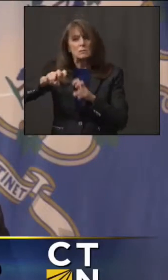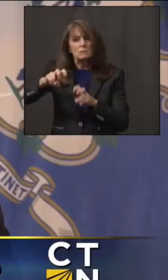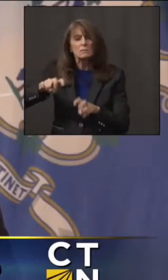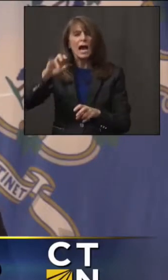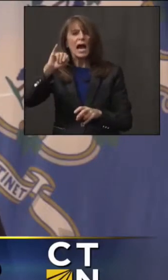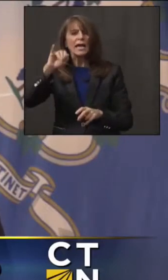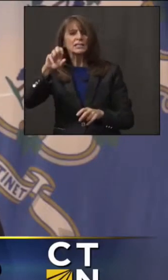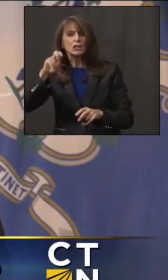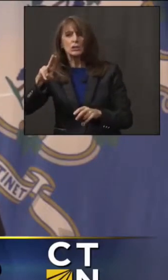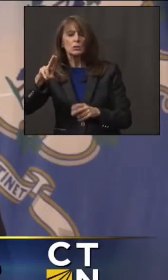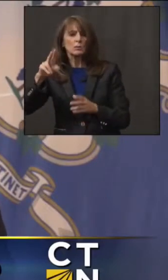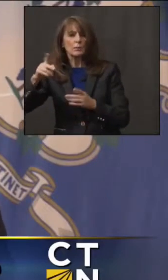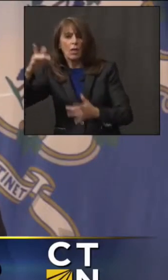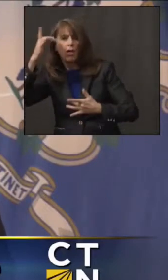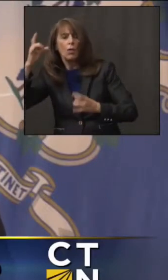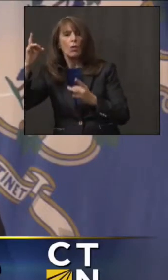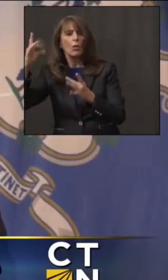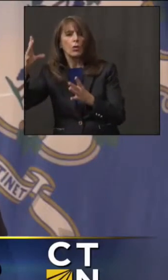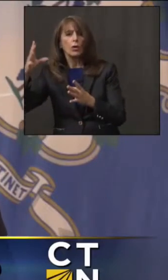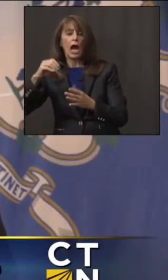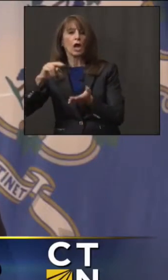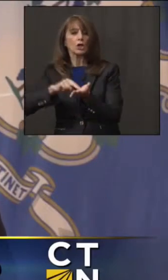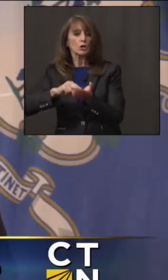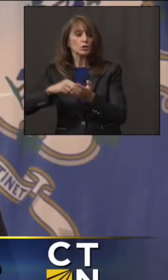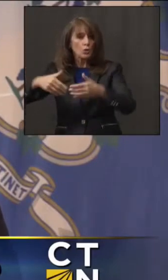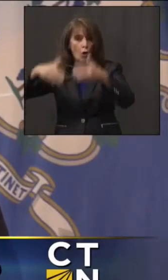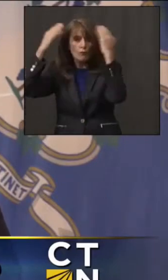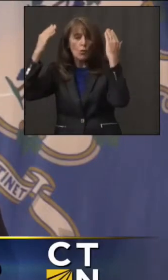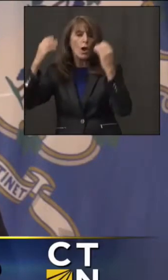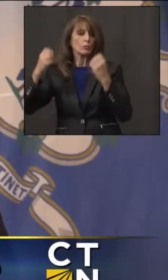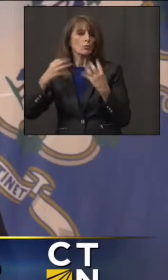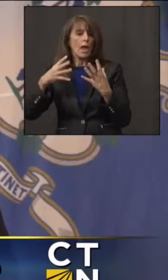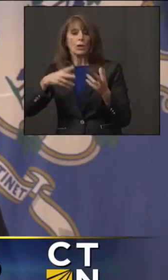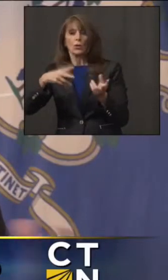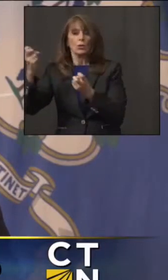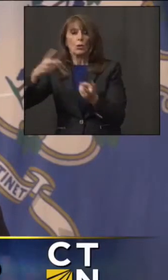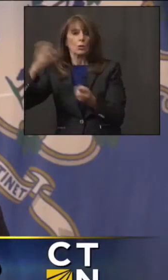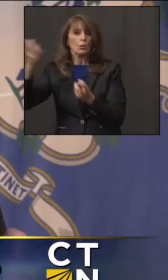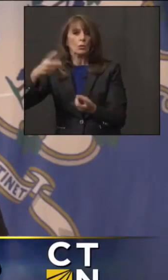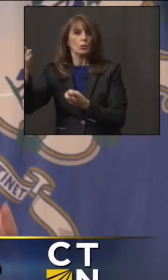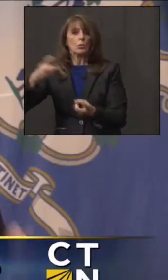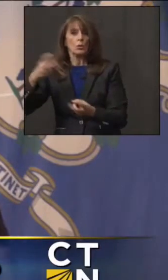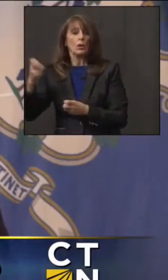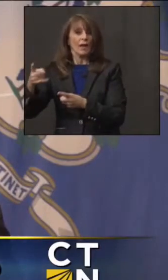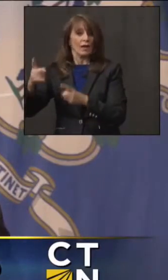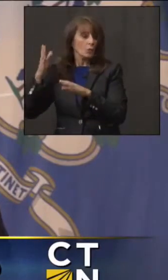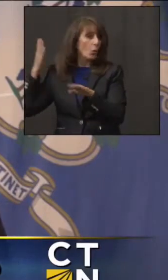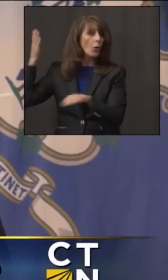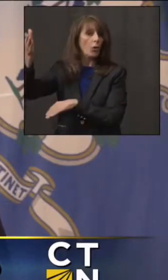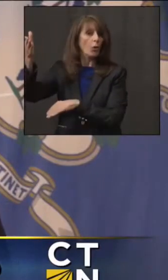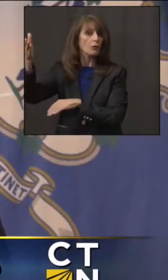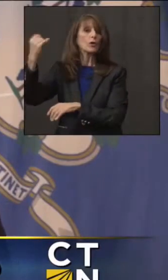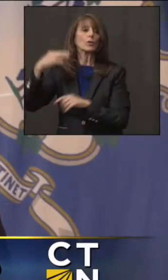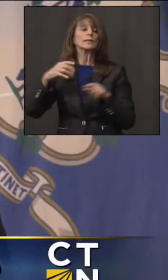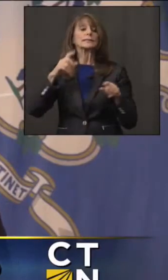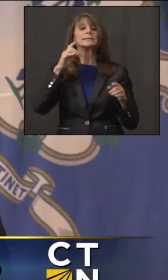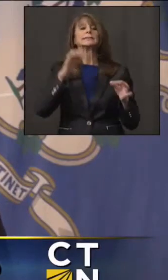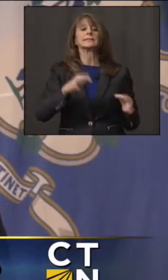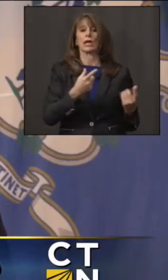were being overwhelmed. That would probably say, look, we'll do everything we can